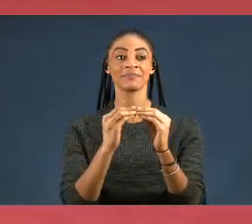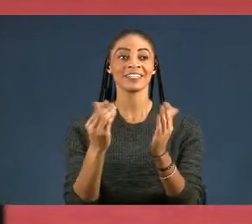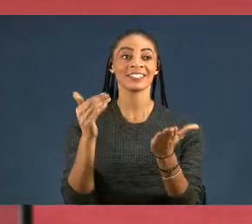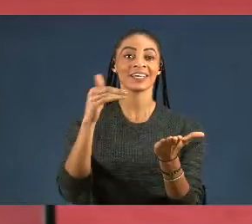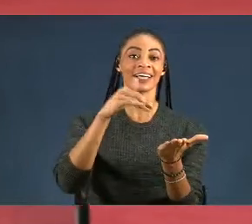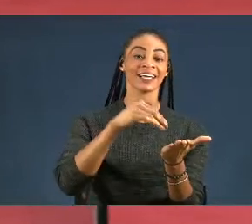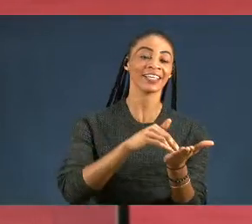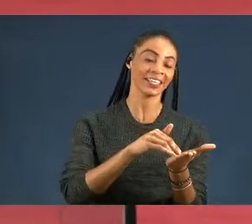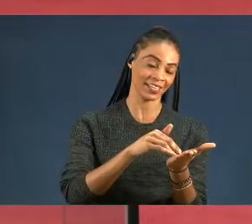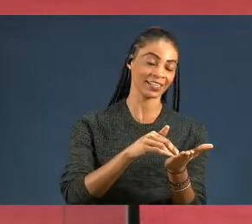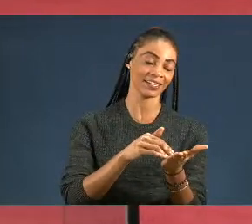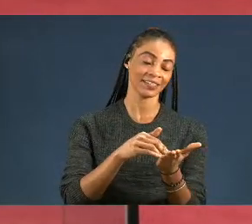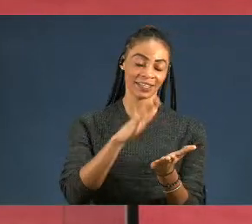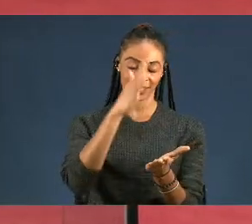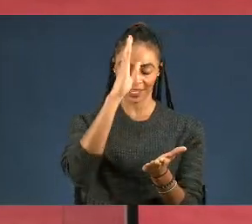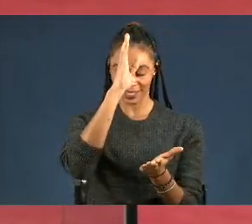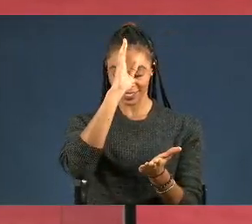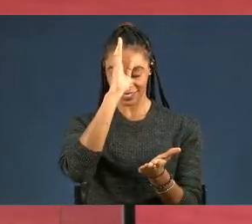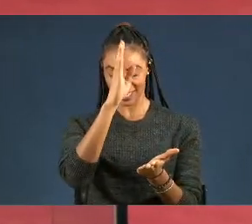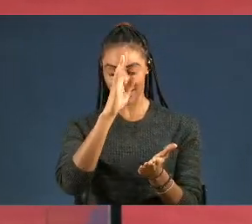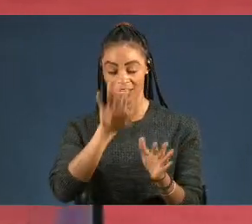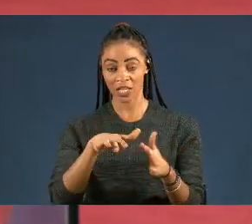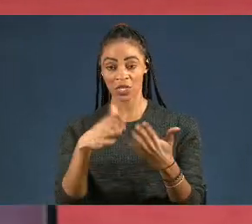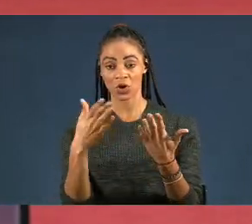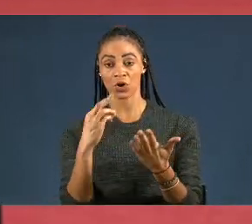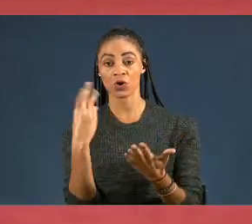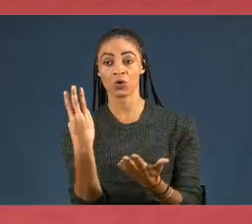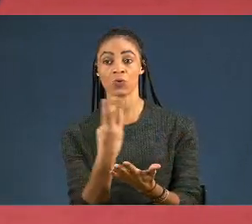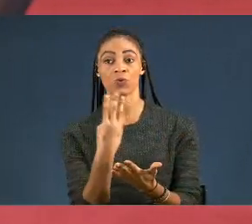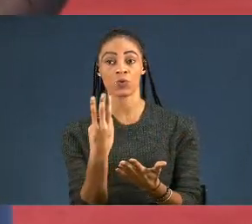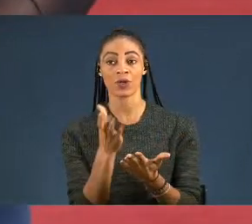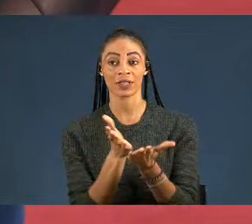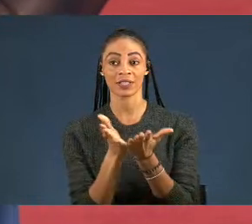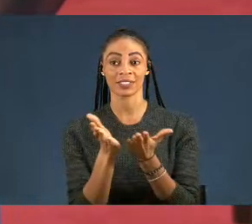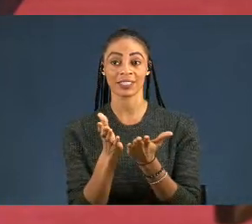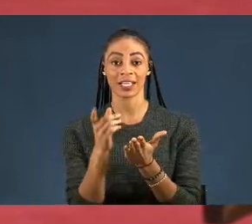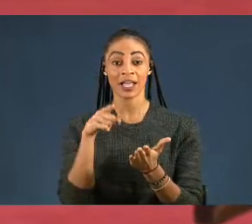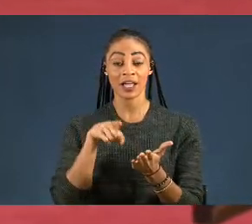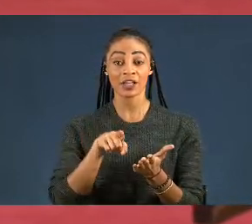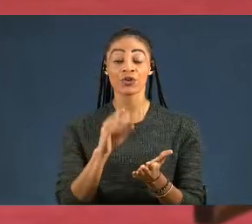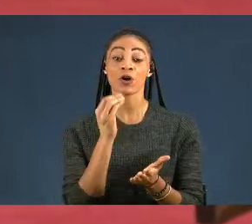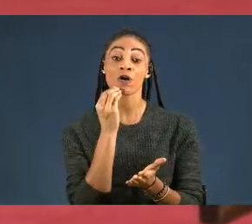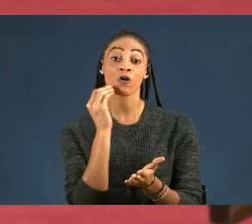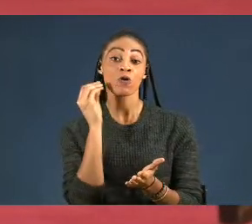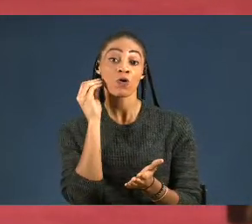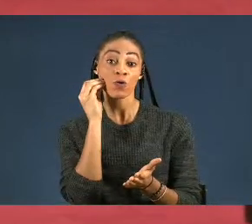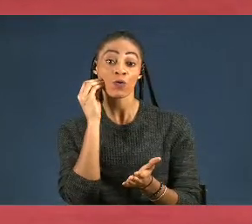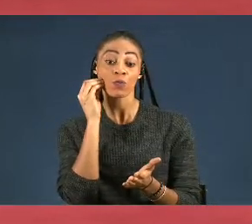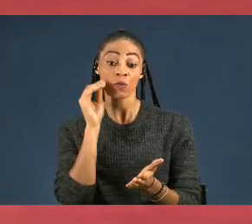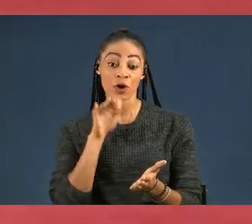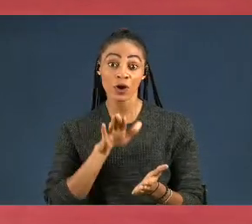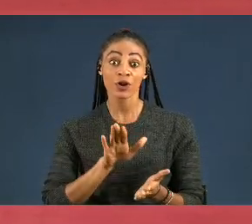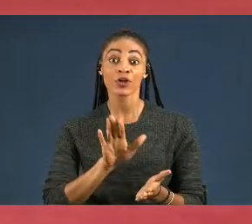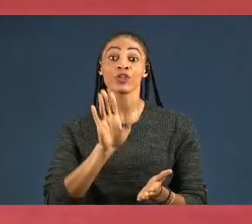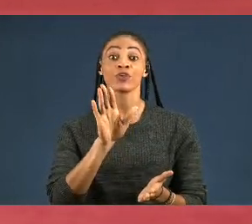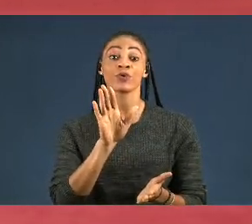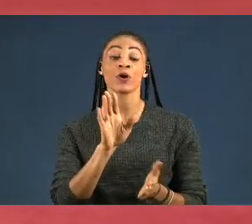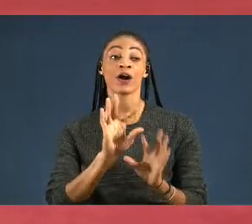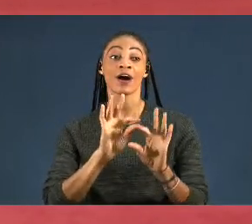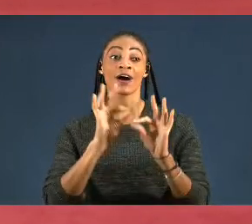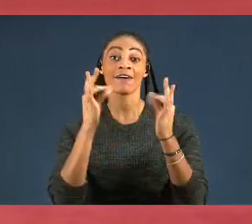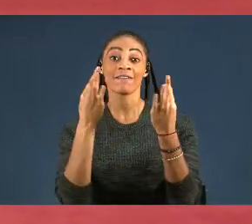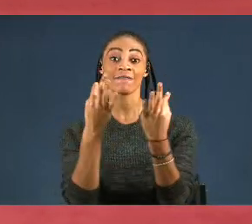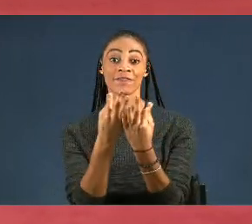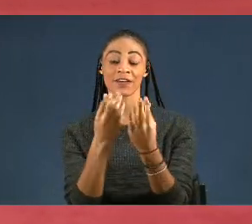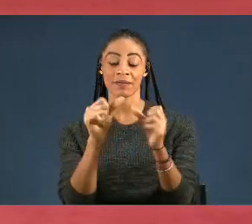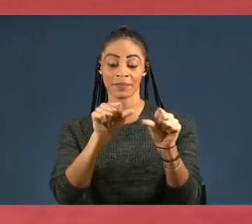I'm a Wednesday service when we come. But your own home is your family altar. The Lord Jesus, he says, where two